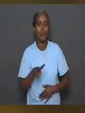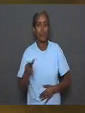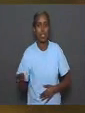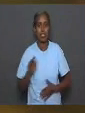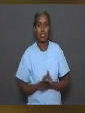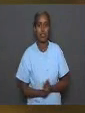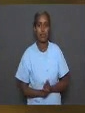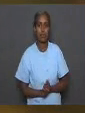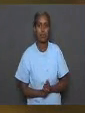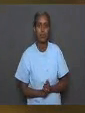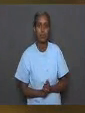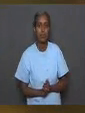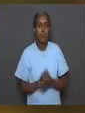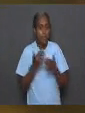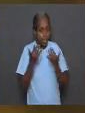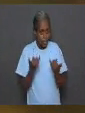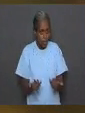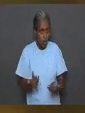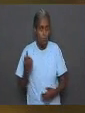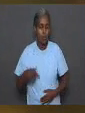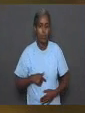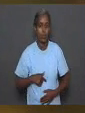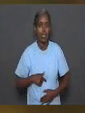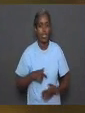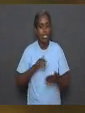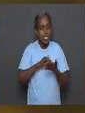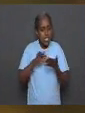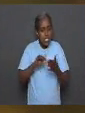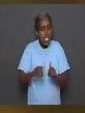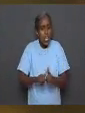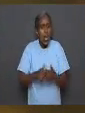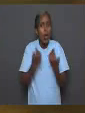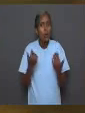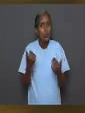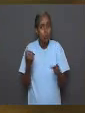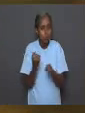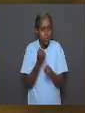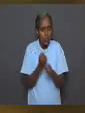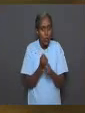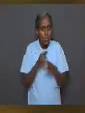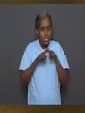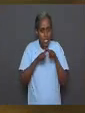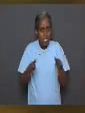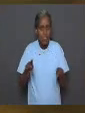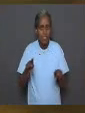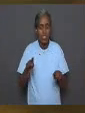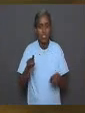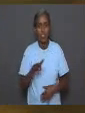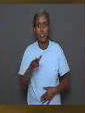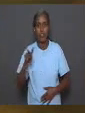vectors. Now we are going to study how to perform different vector